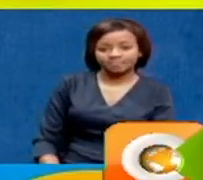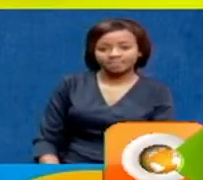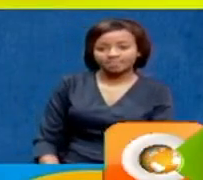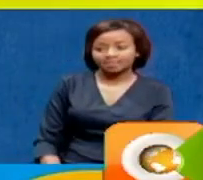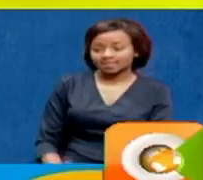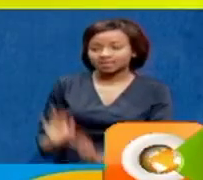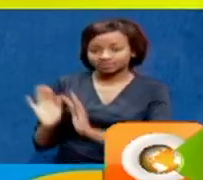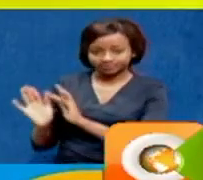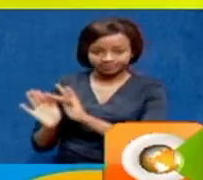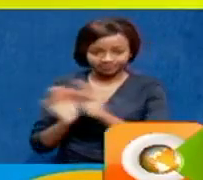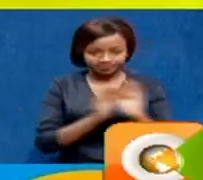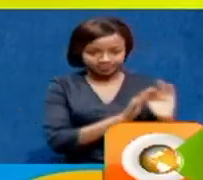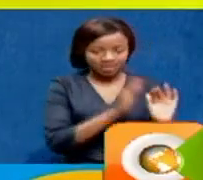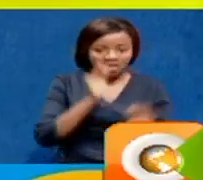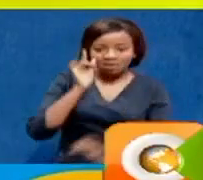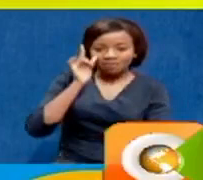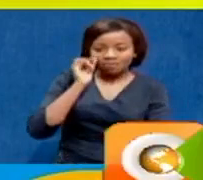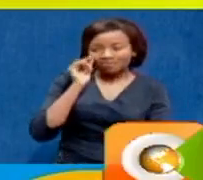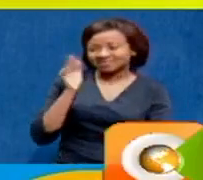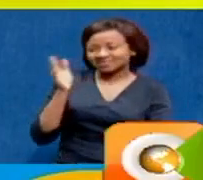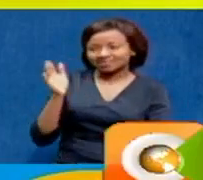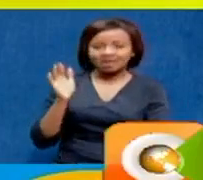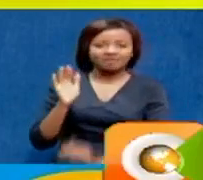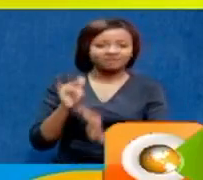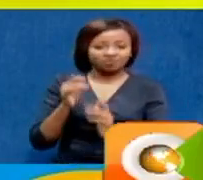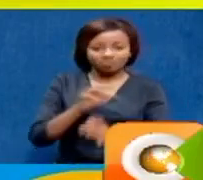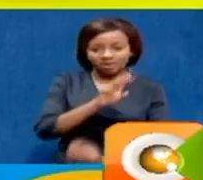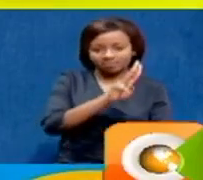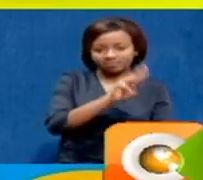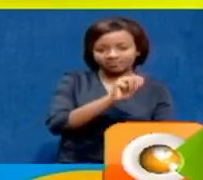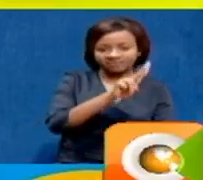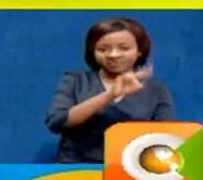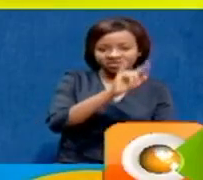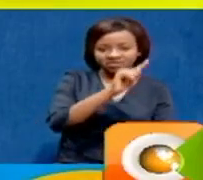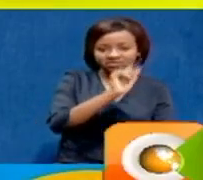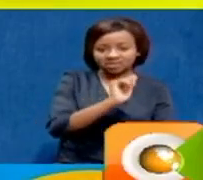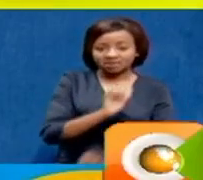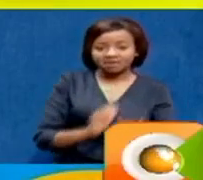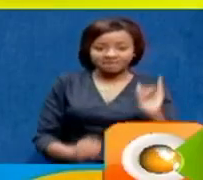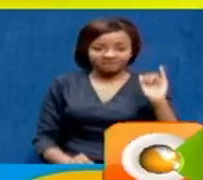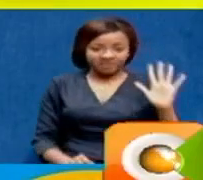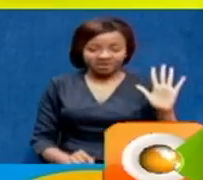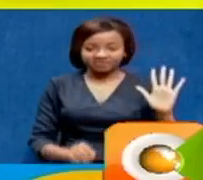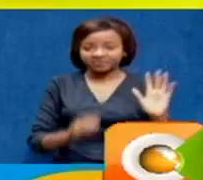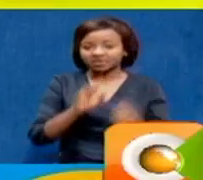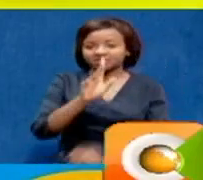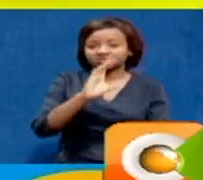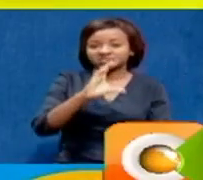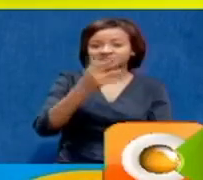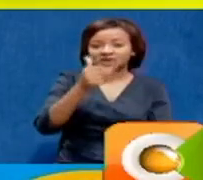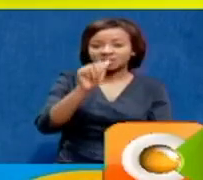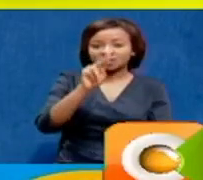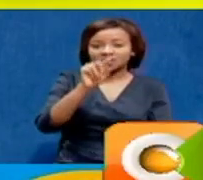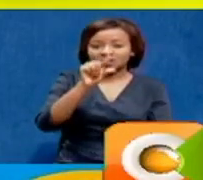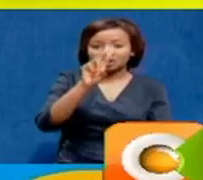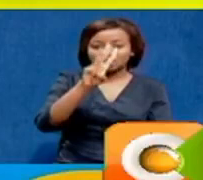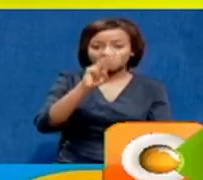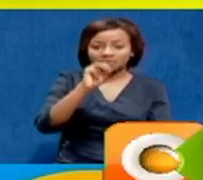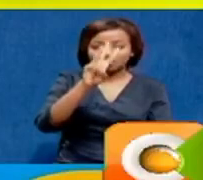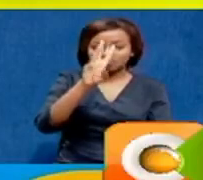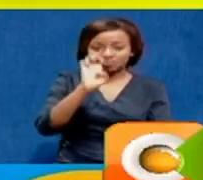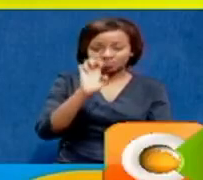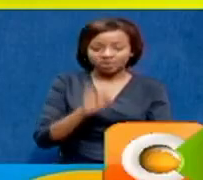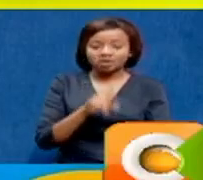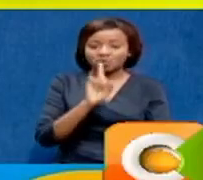For Mombasa, the 9 cases are from Mvita with 5, Changamwe with 1, Jomvu with